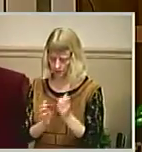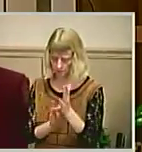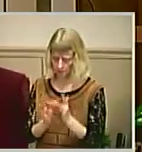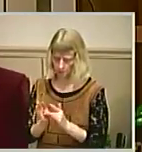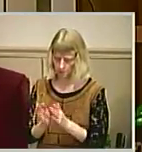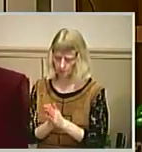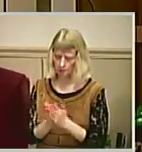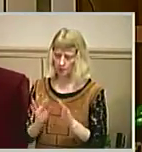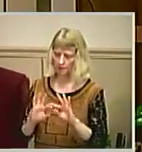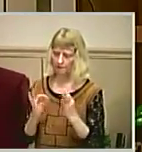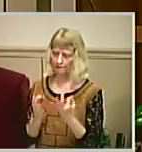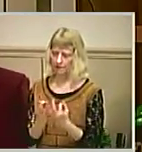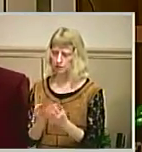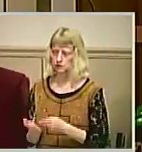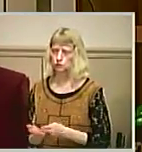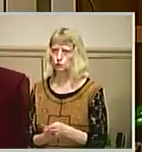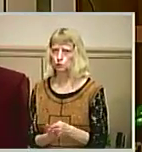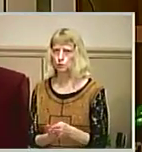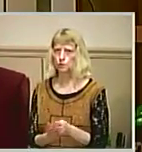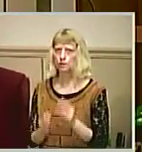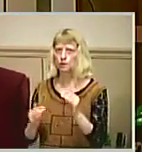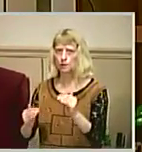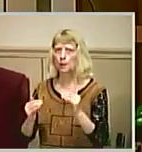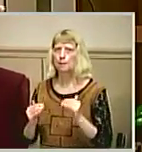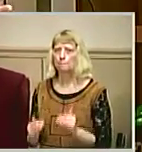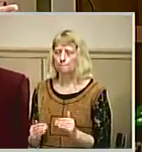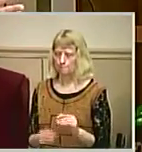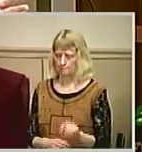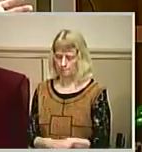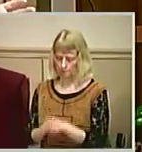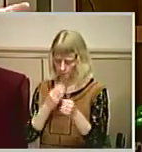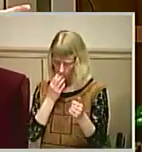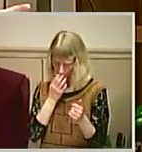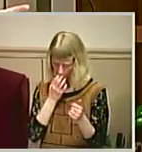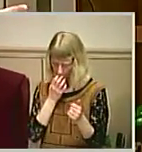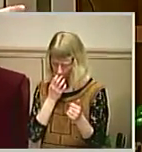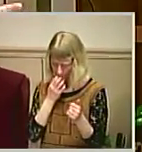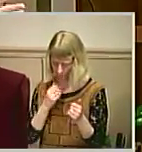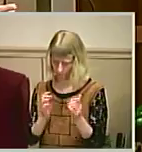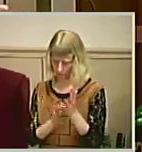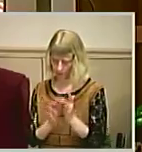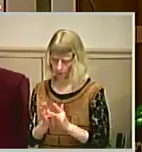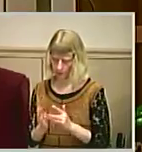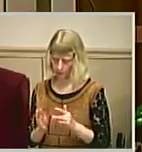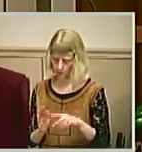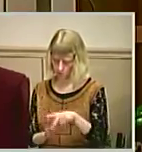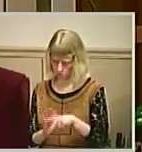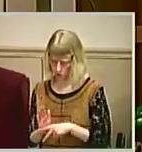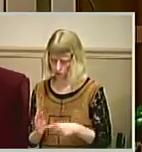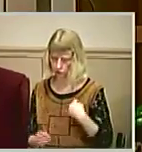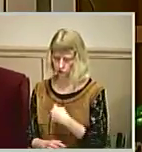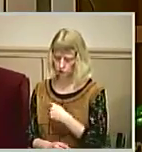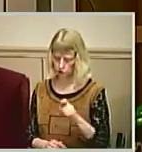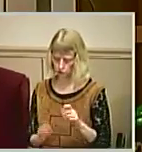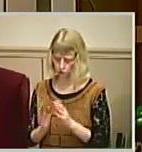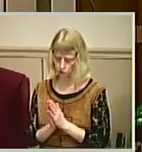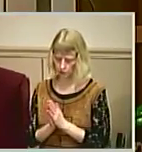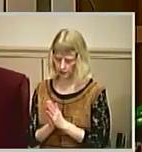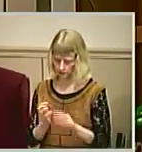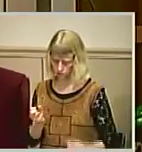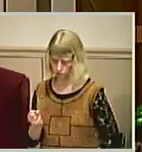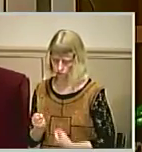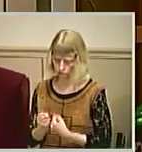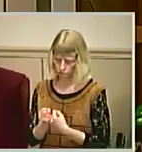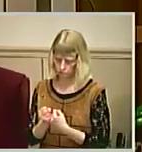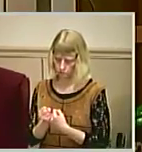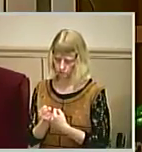biblical family truth. Then another biblical policy that we should pray that they support